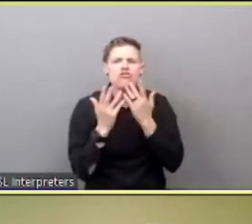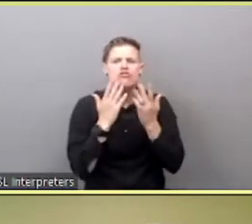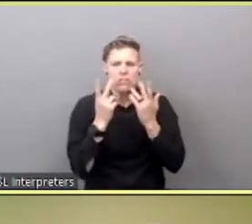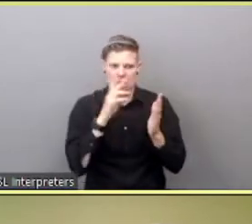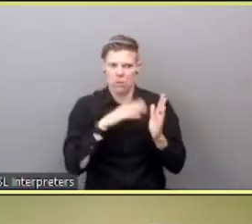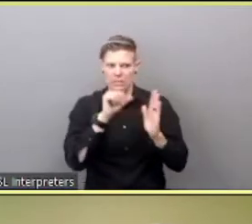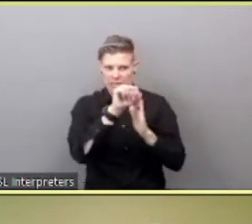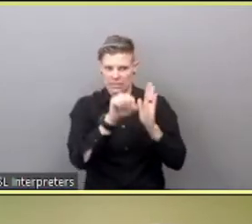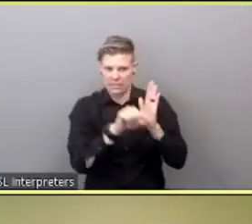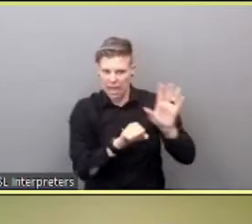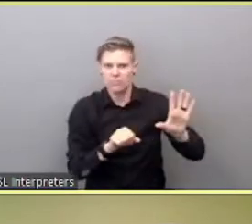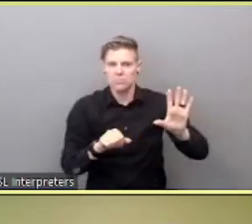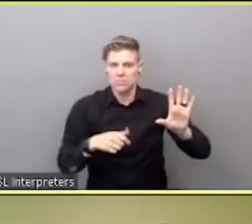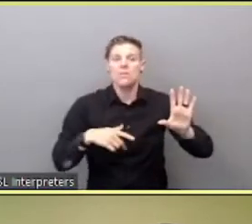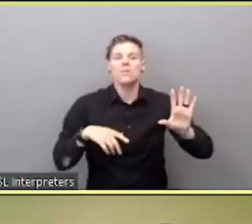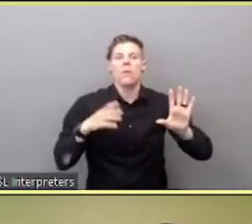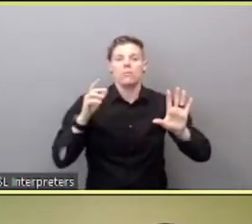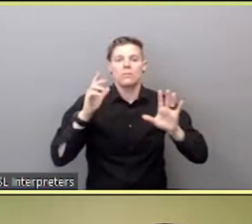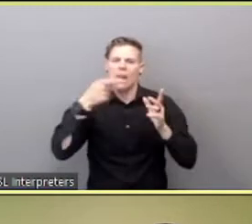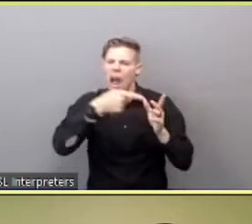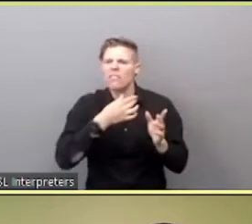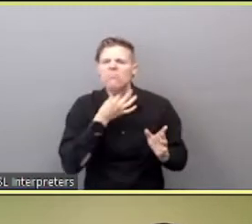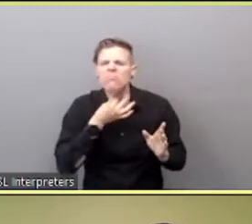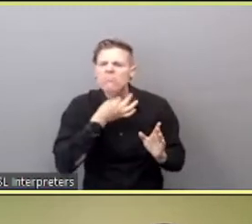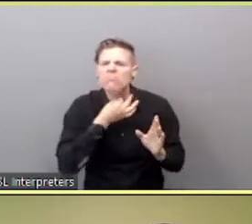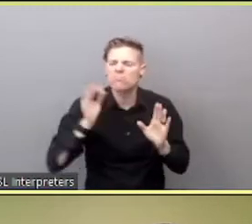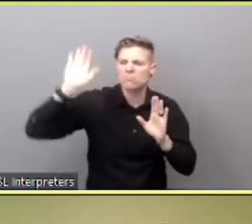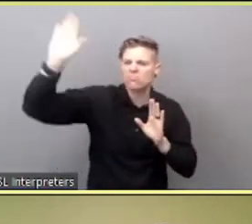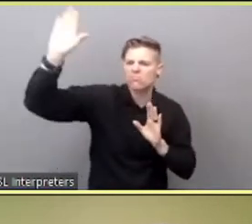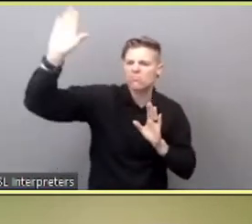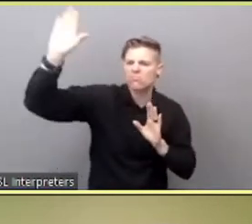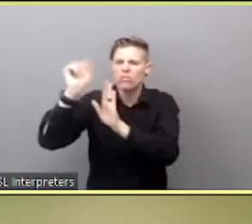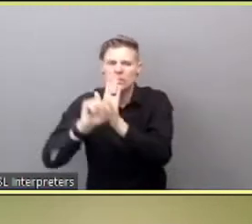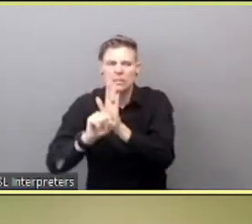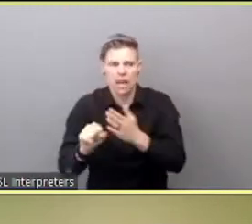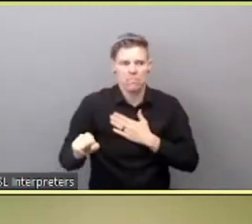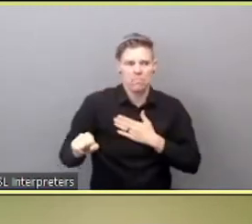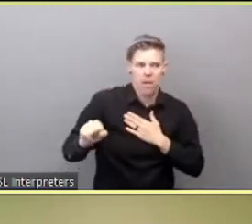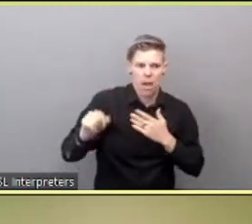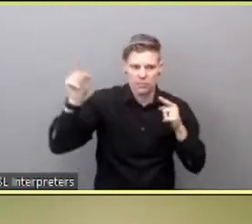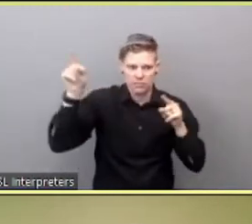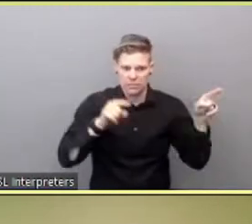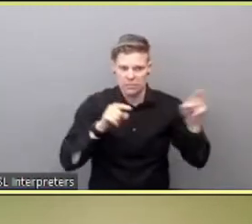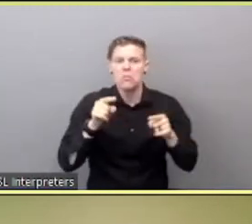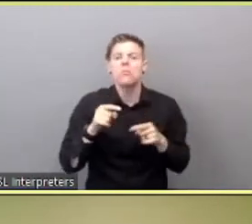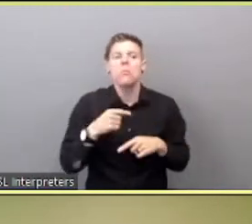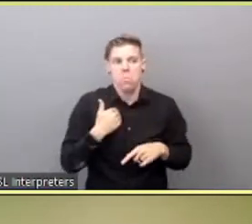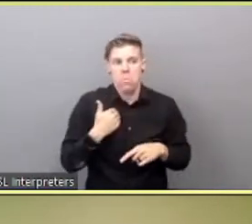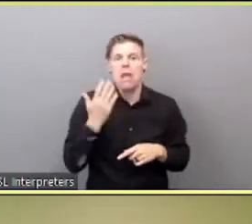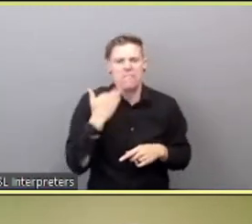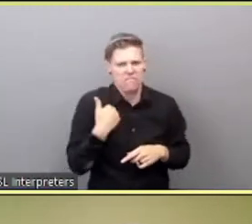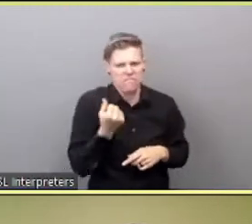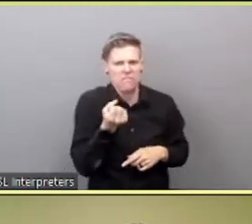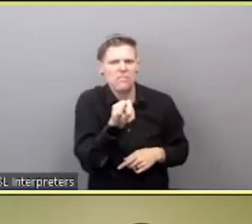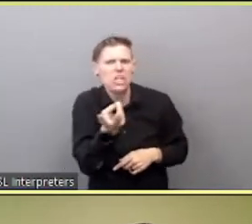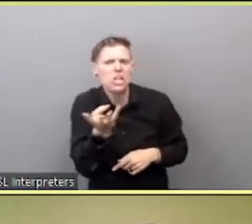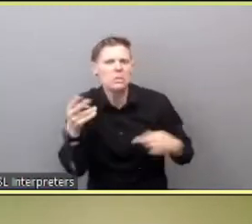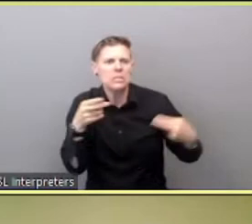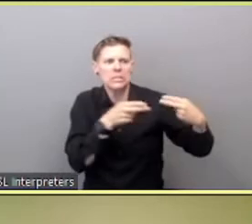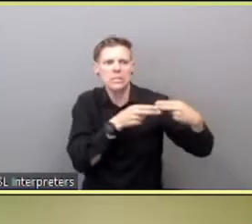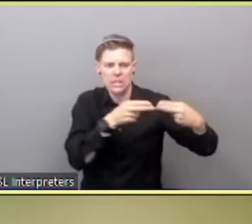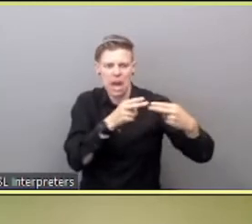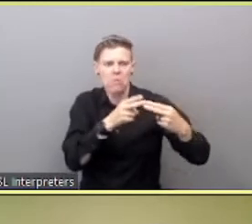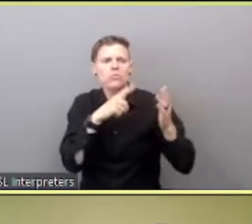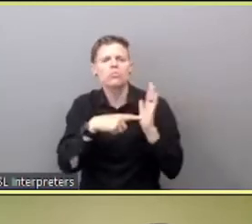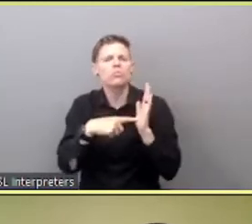adjusted unemployment rate. The next few slides, in fact, I'm going to show is going to represent data that's certainly driving decisions